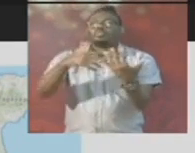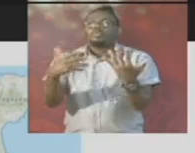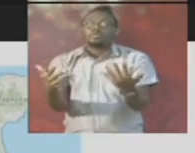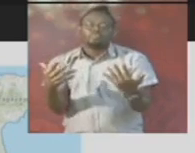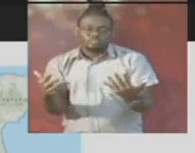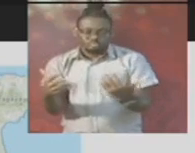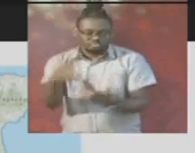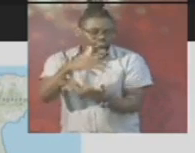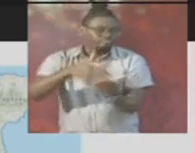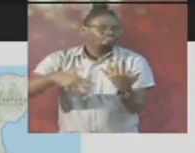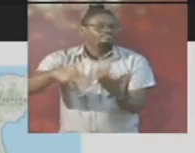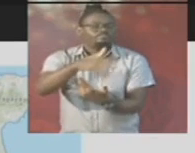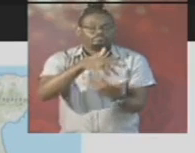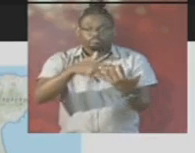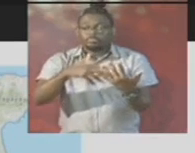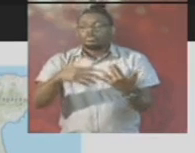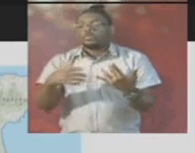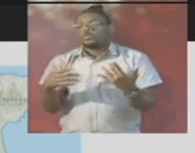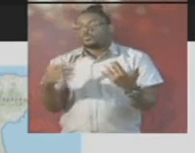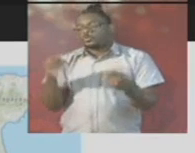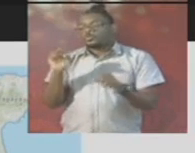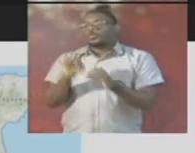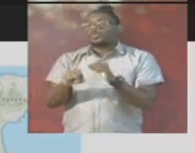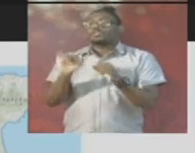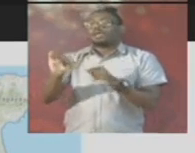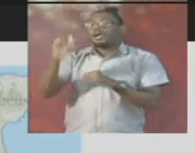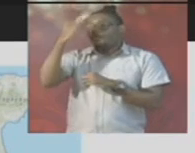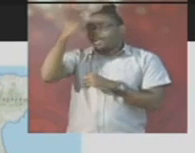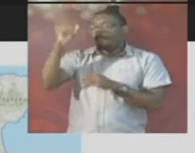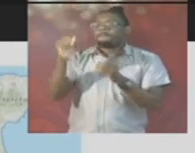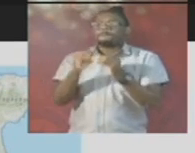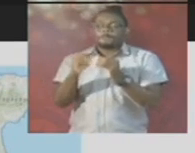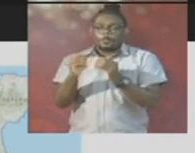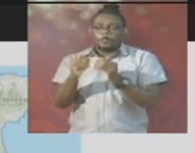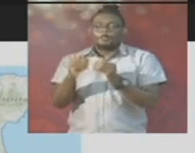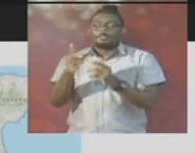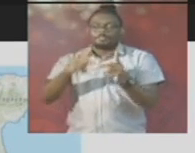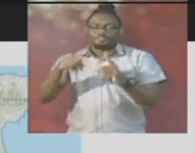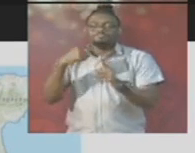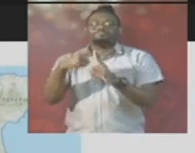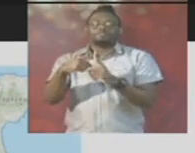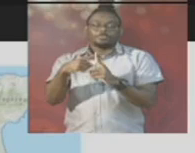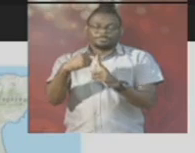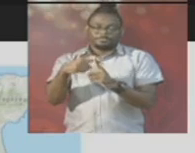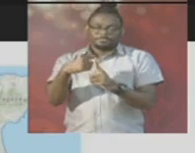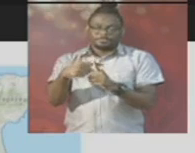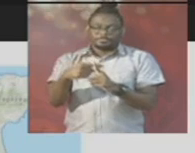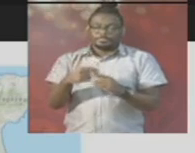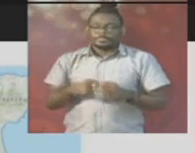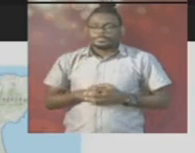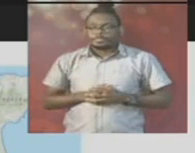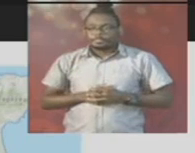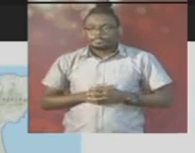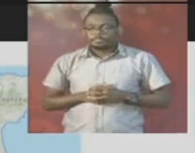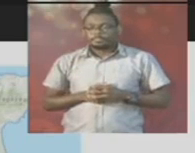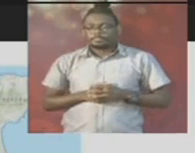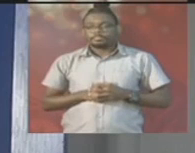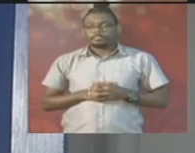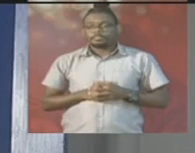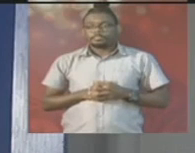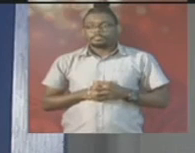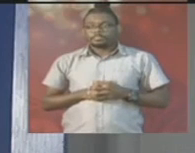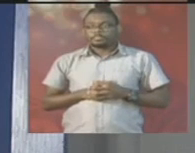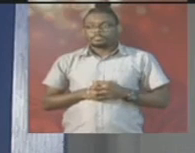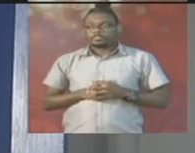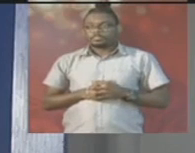being followed by that large surge, which we'd spoken about before and which we're now experiencing. So this is the general